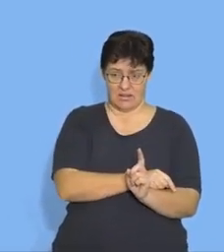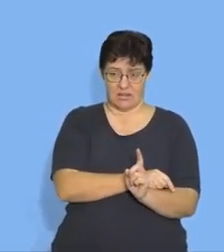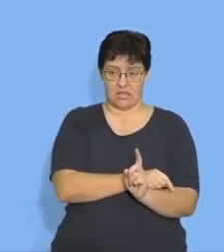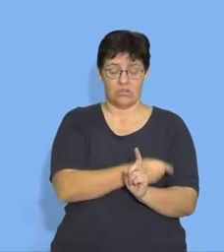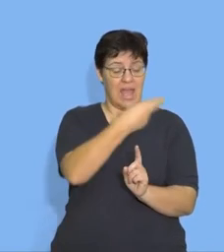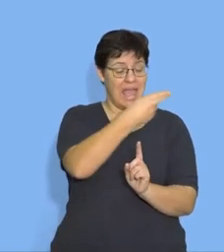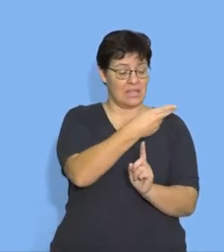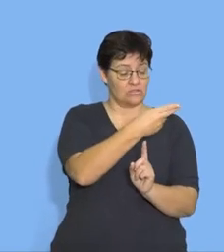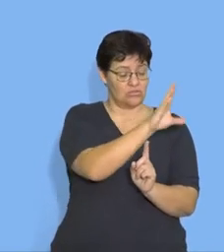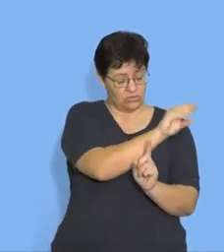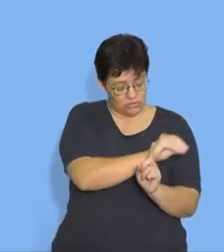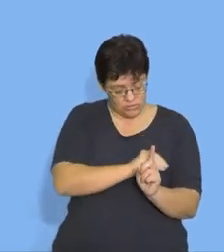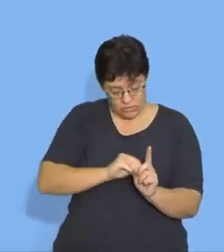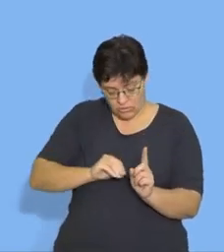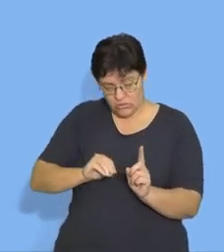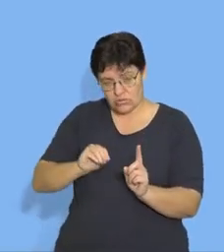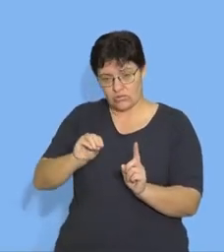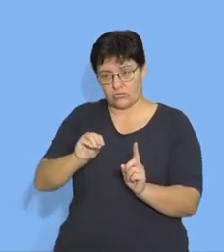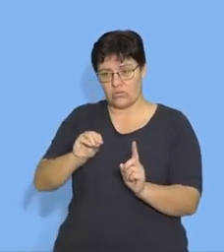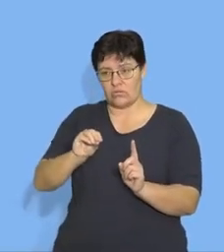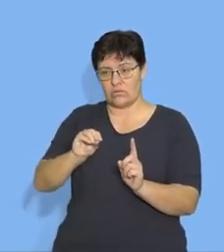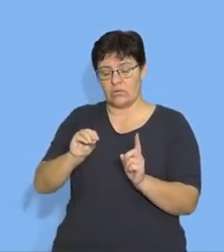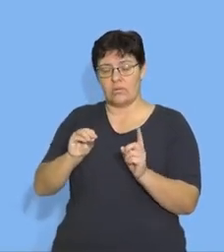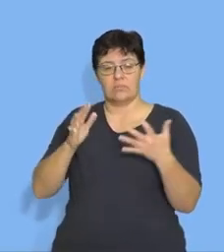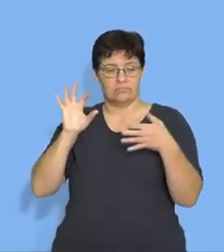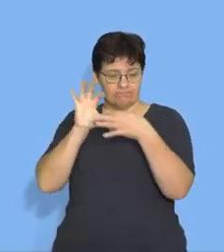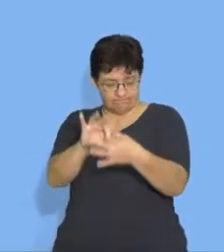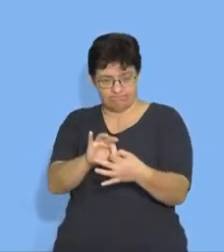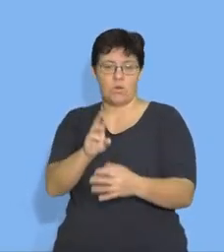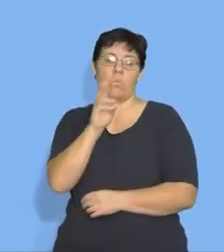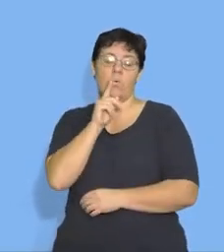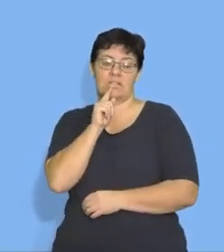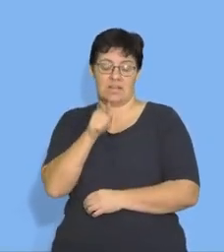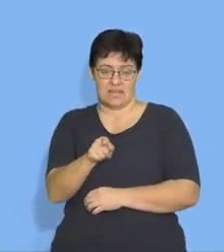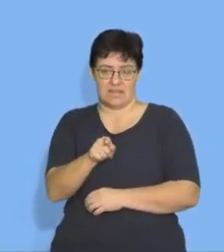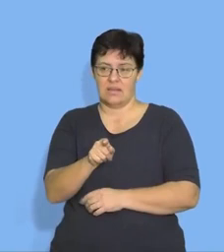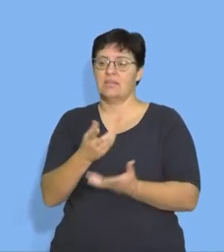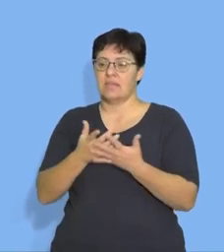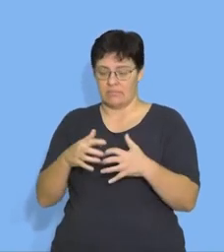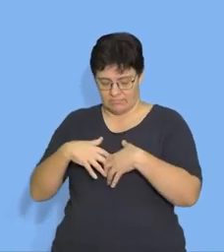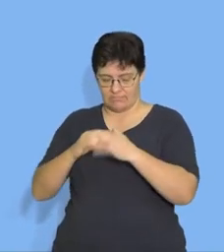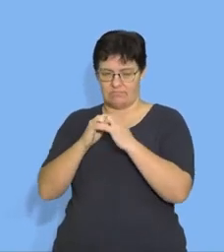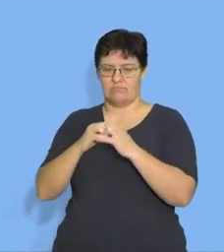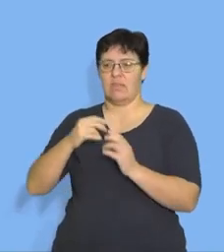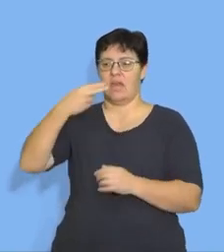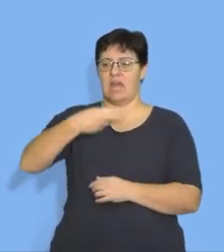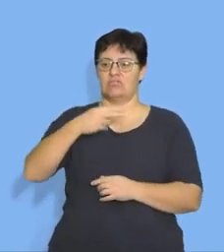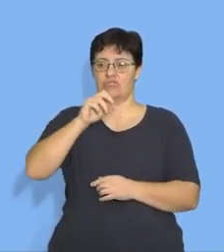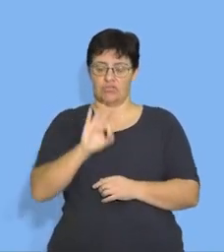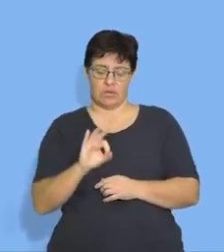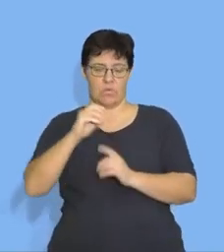the acid is actually bonds with the water molecule to give us the hydronium ion, okay?